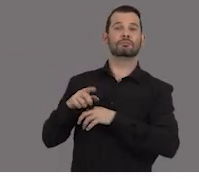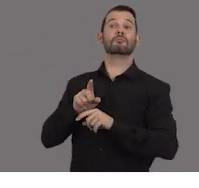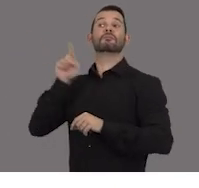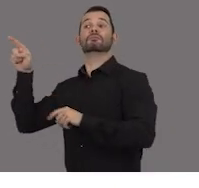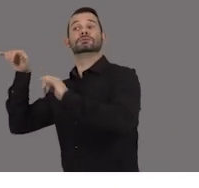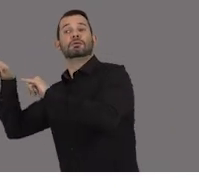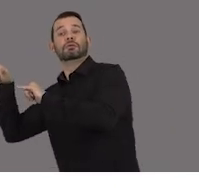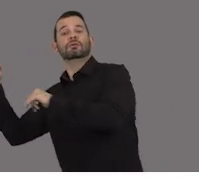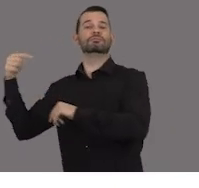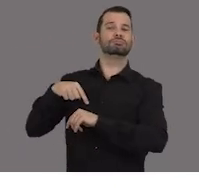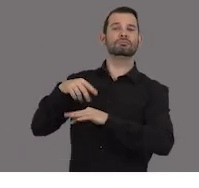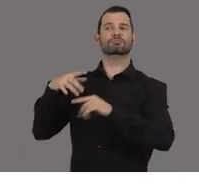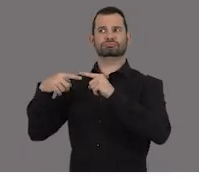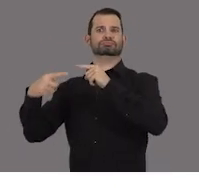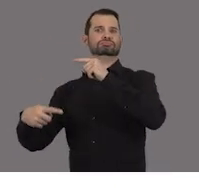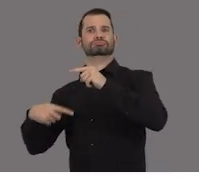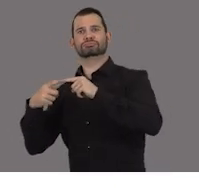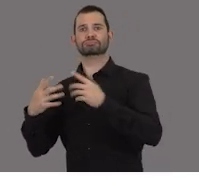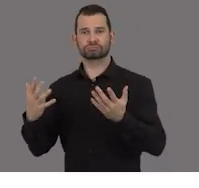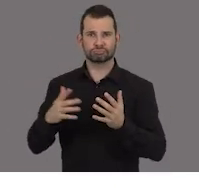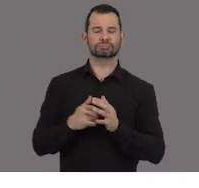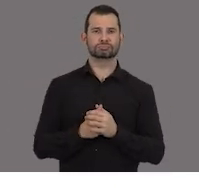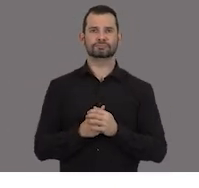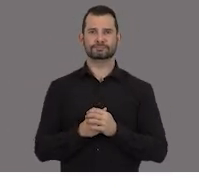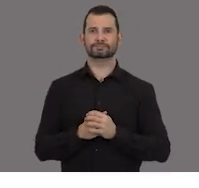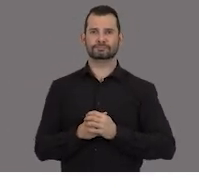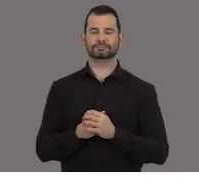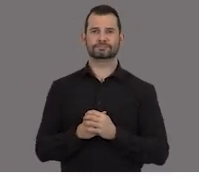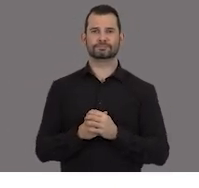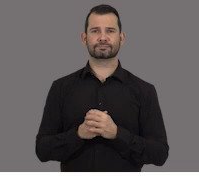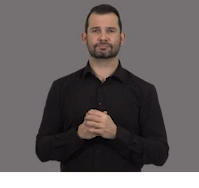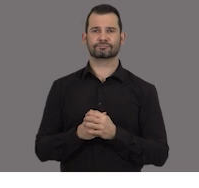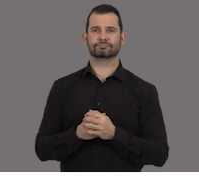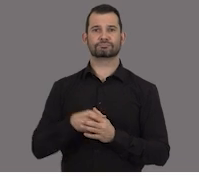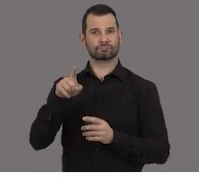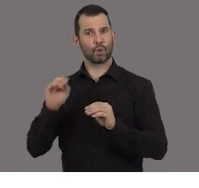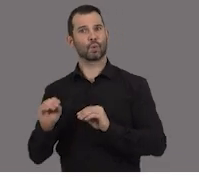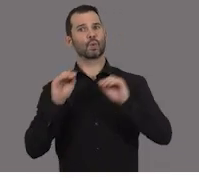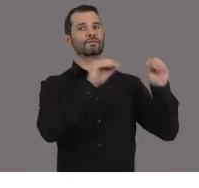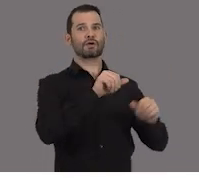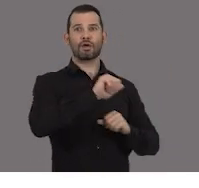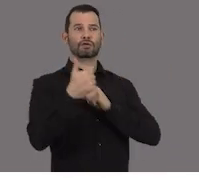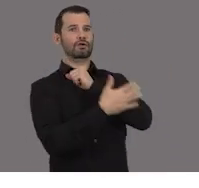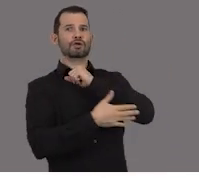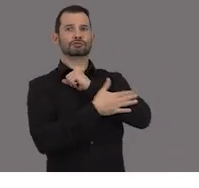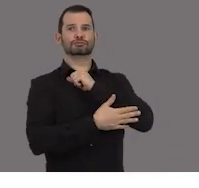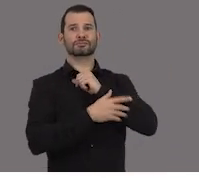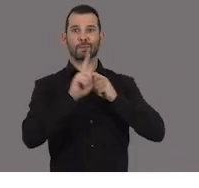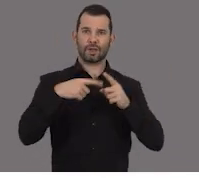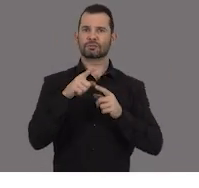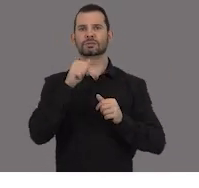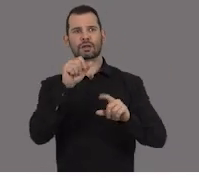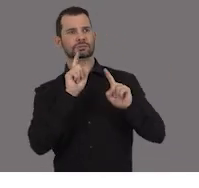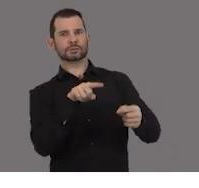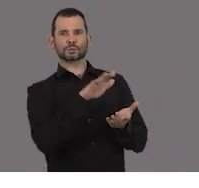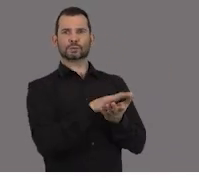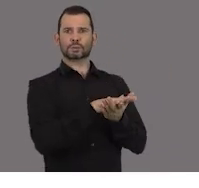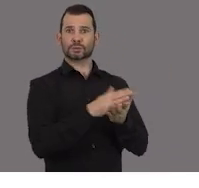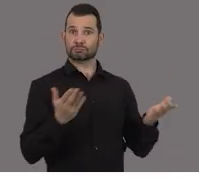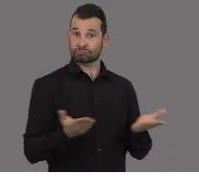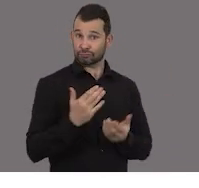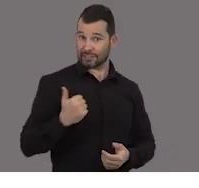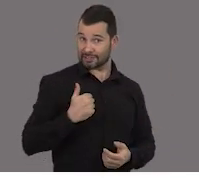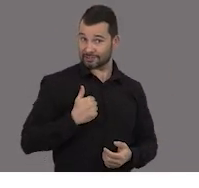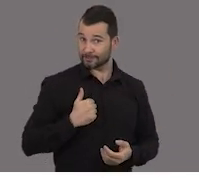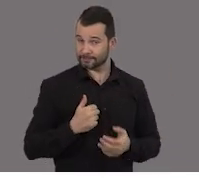basis or for a significant amount of time in the calendar year. You move to another country